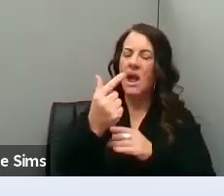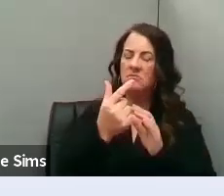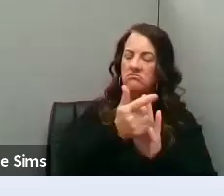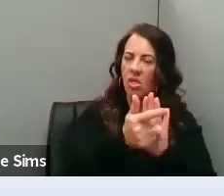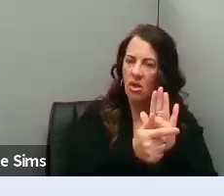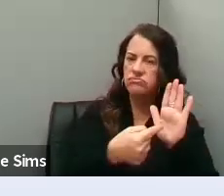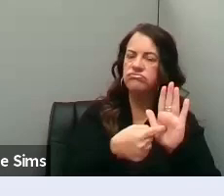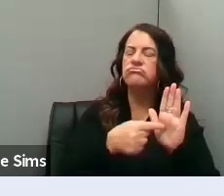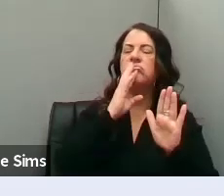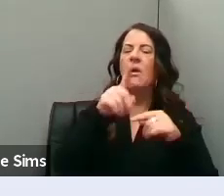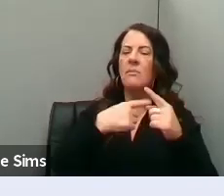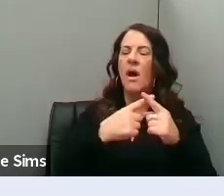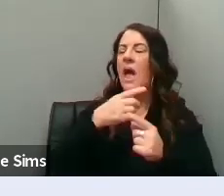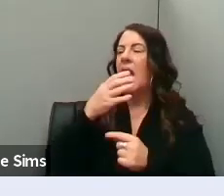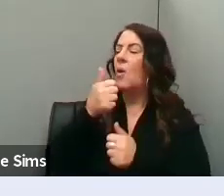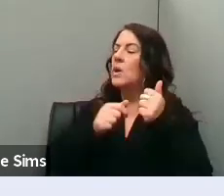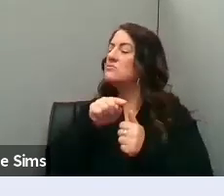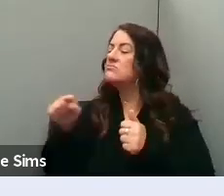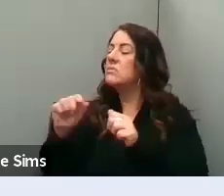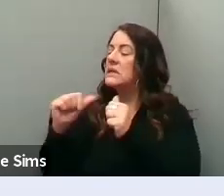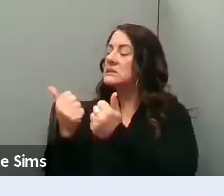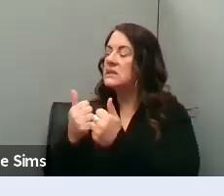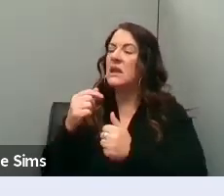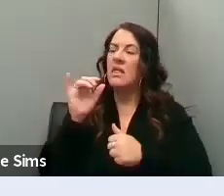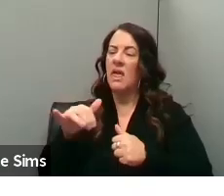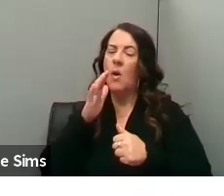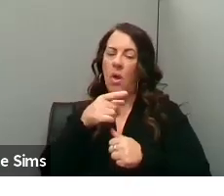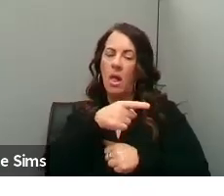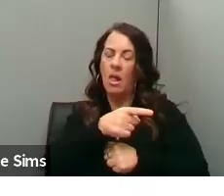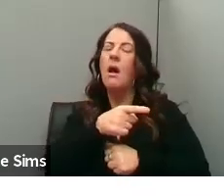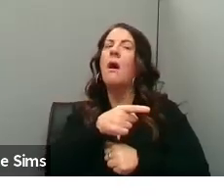there are agencies that enforce those laws. Next slide.